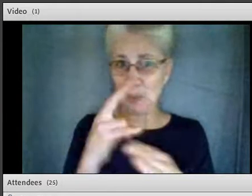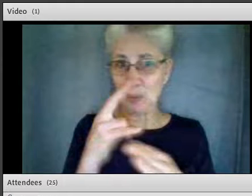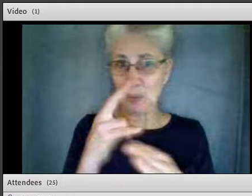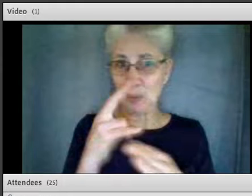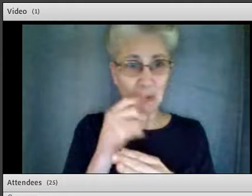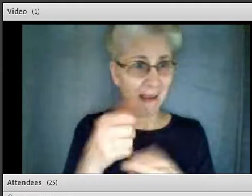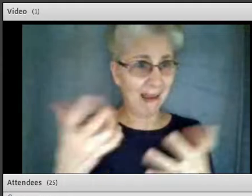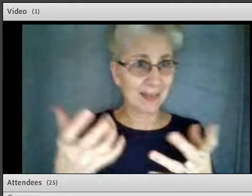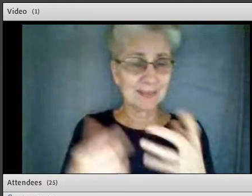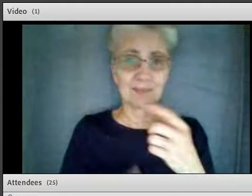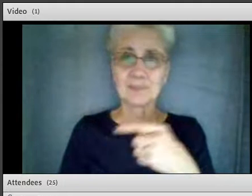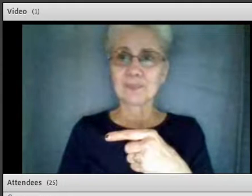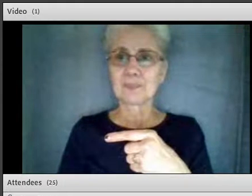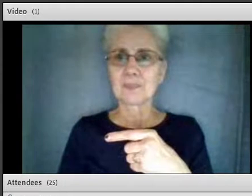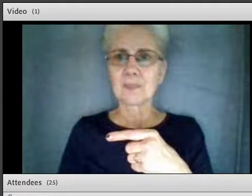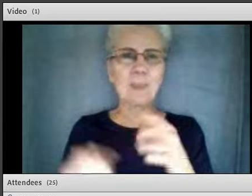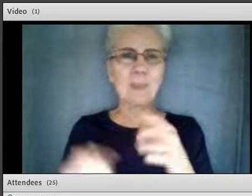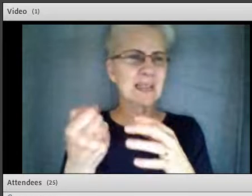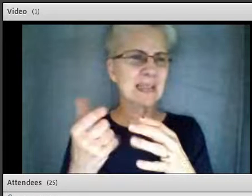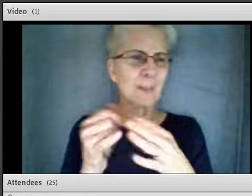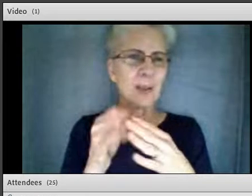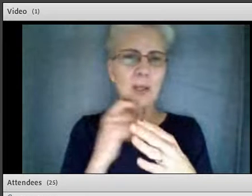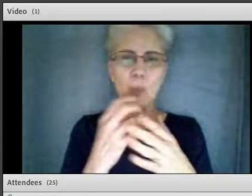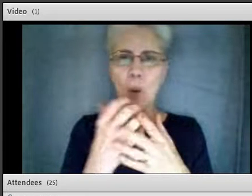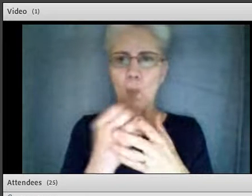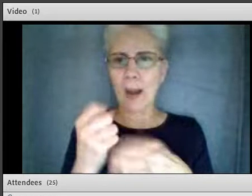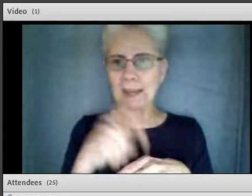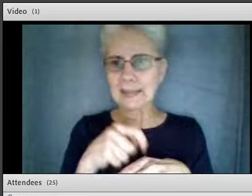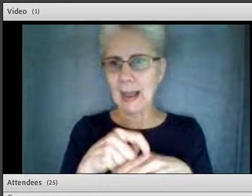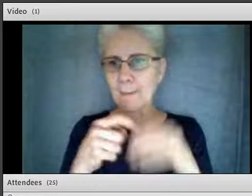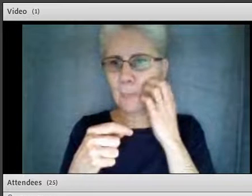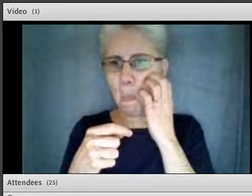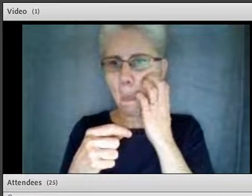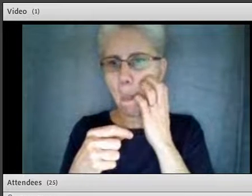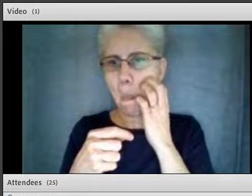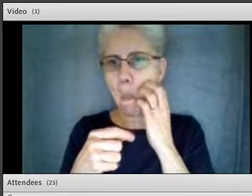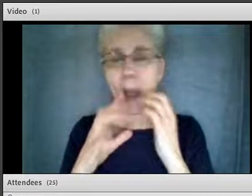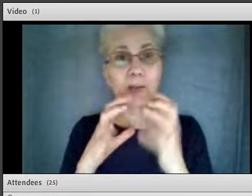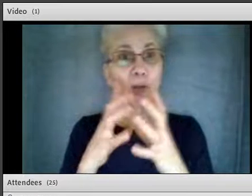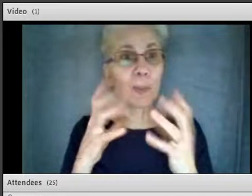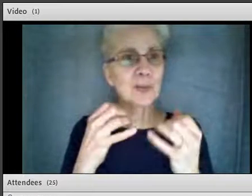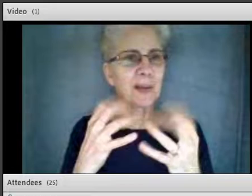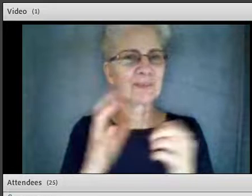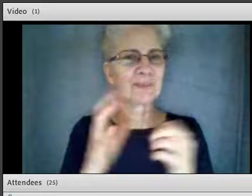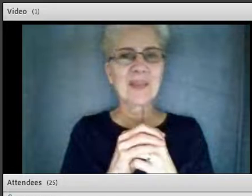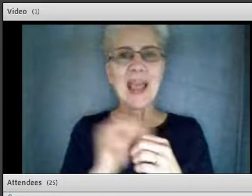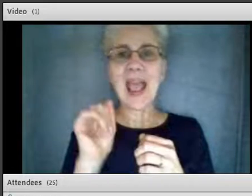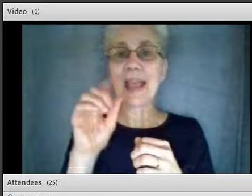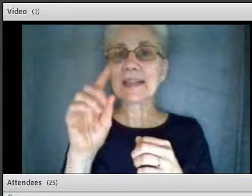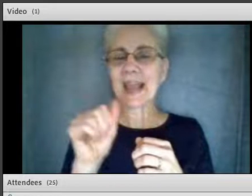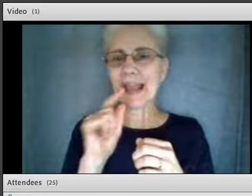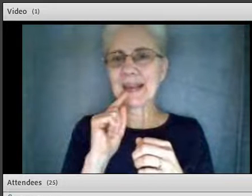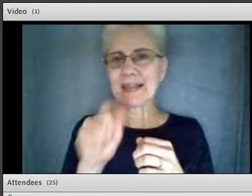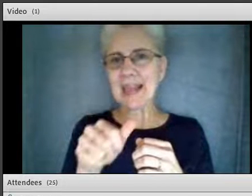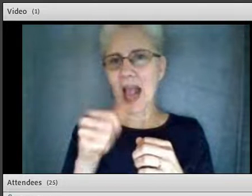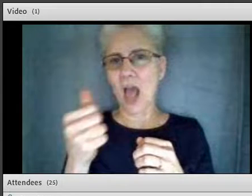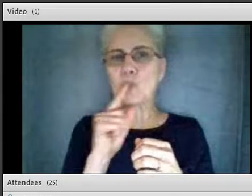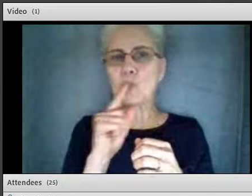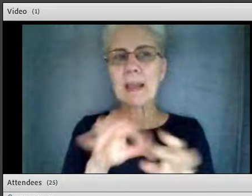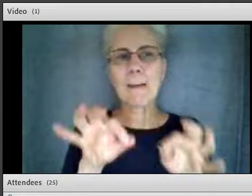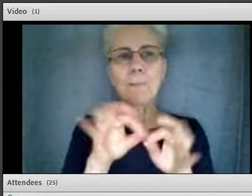because we're running low on time. I talk too much today. ADA is the other really important thing on your site.